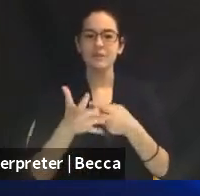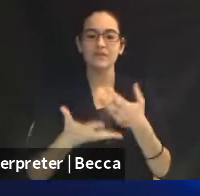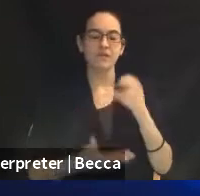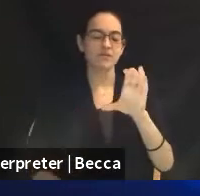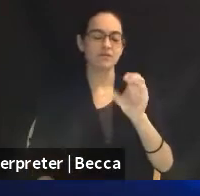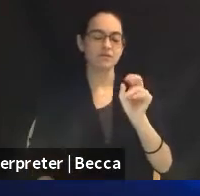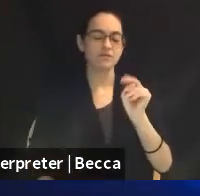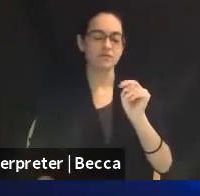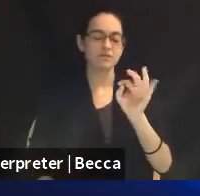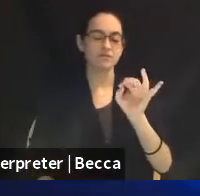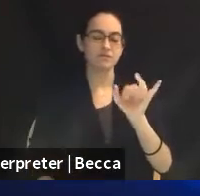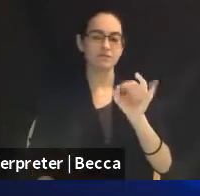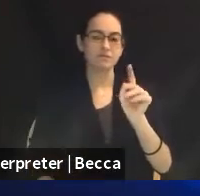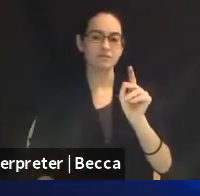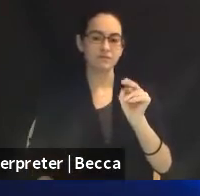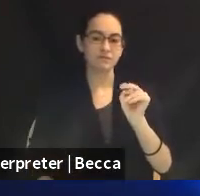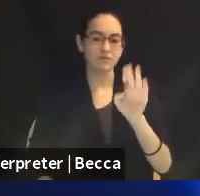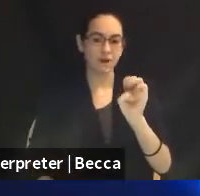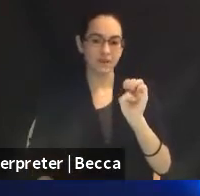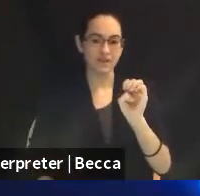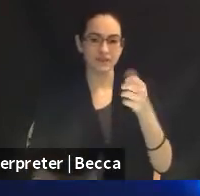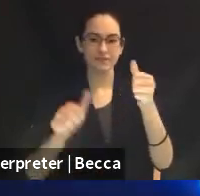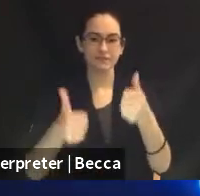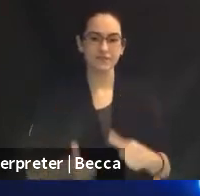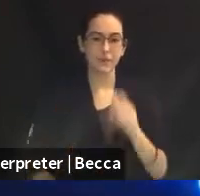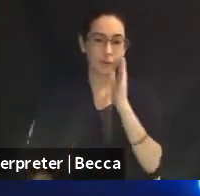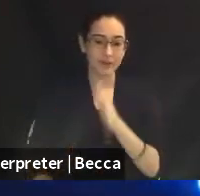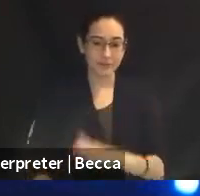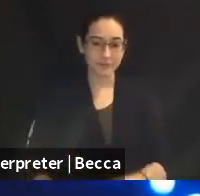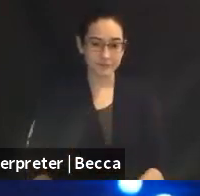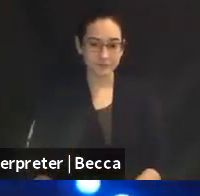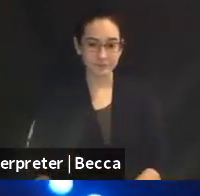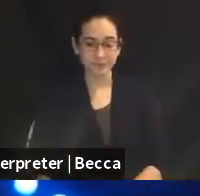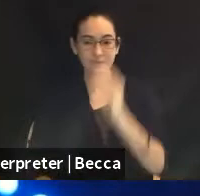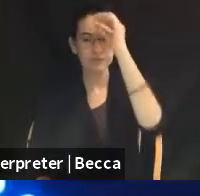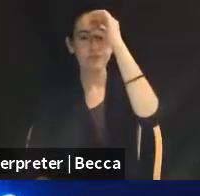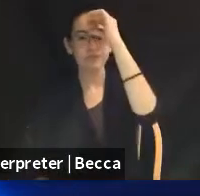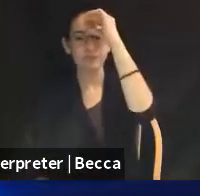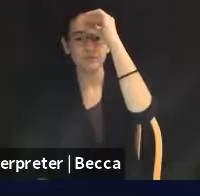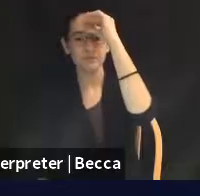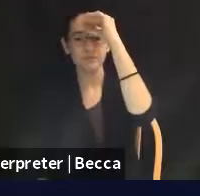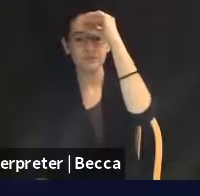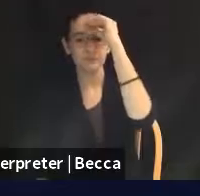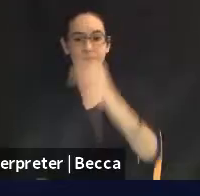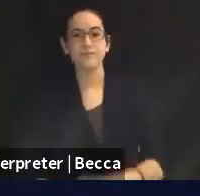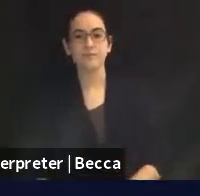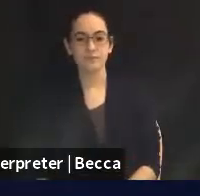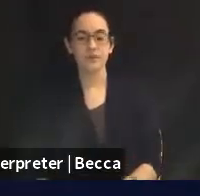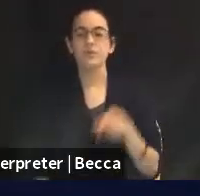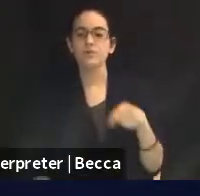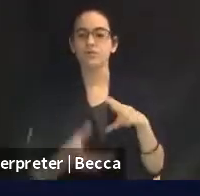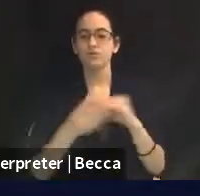It takes it away. I've shared this story before, you know, about as a child, I was a victim of sexual